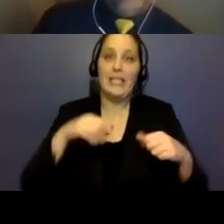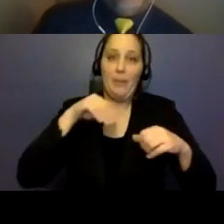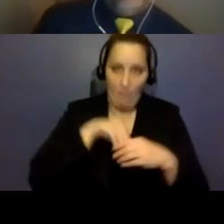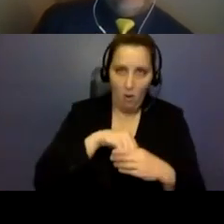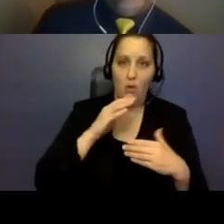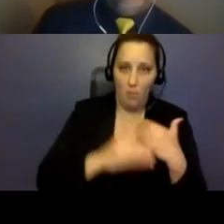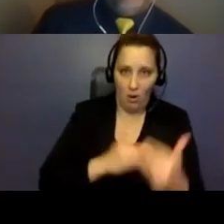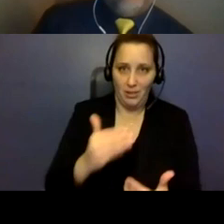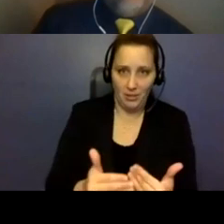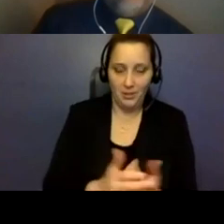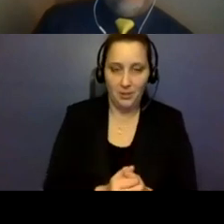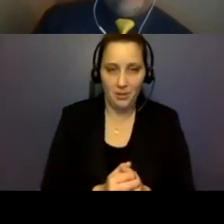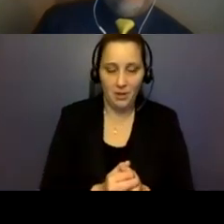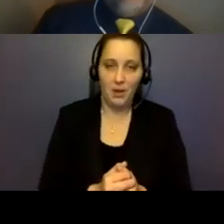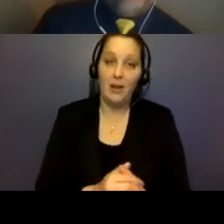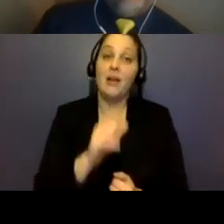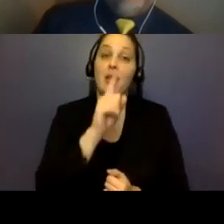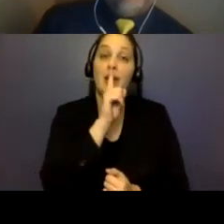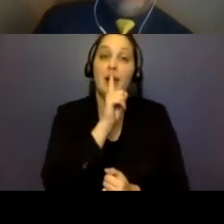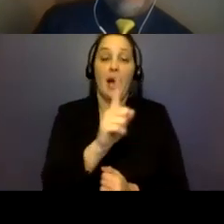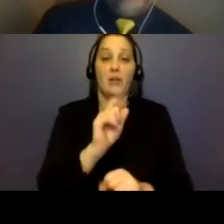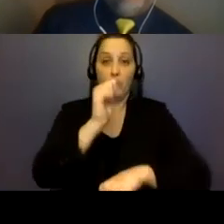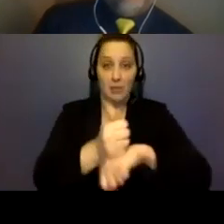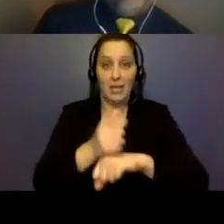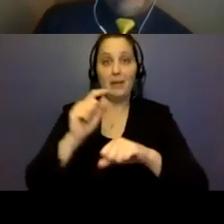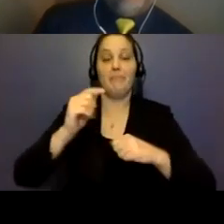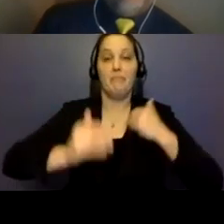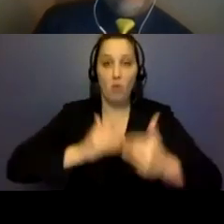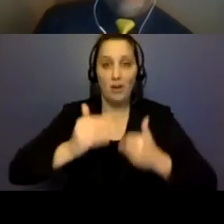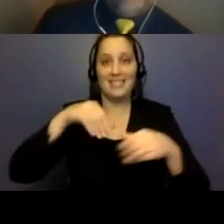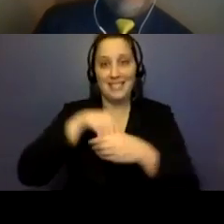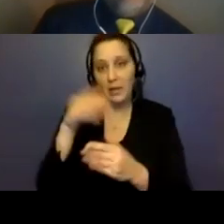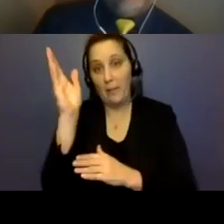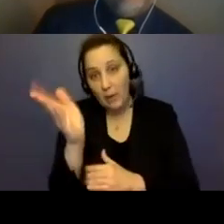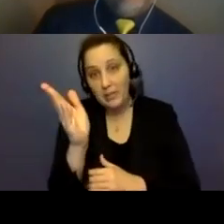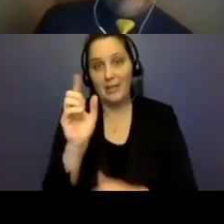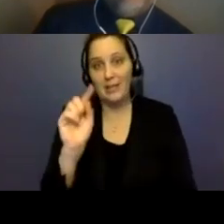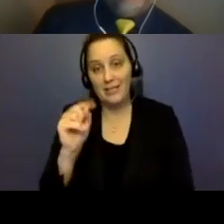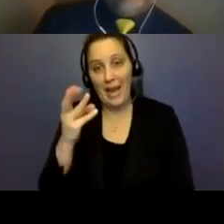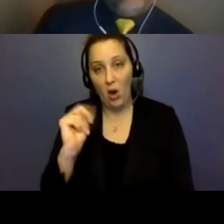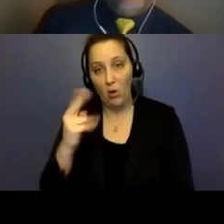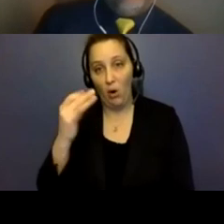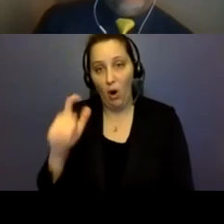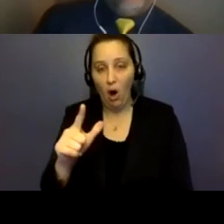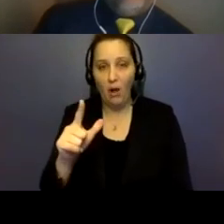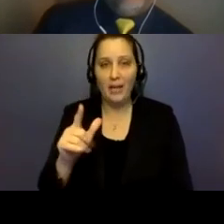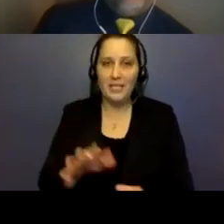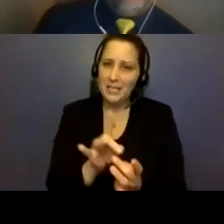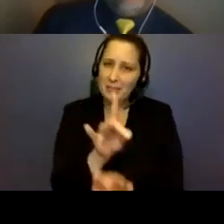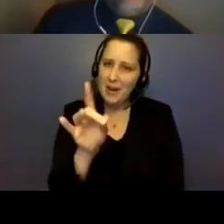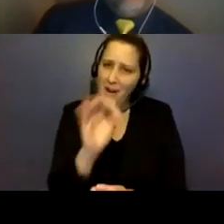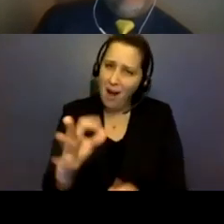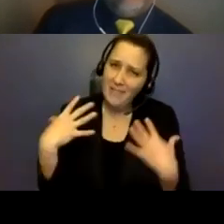that the actual execution of the town hall or the presentation of it is done in the spirit of healing.